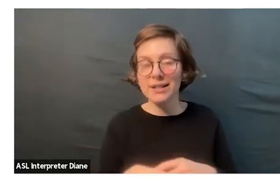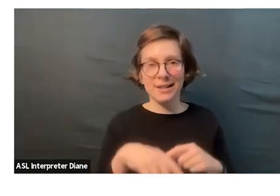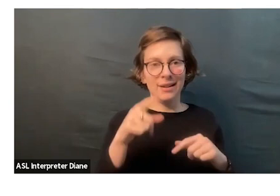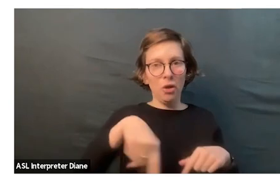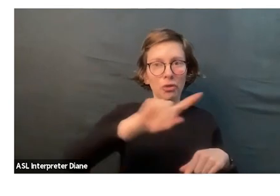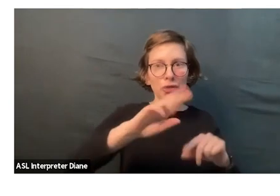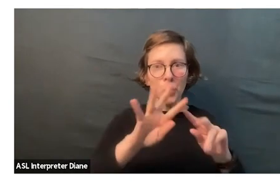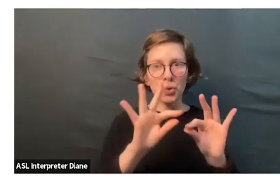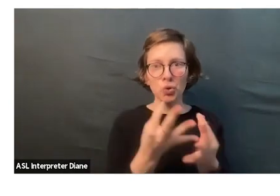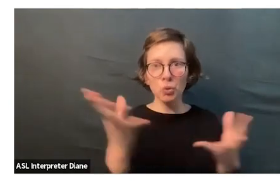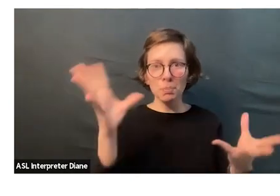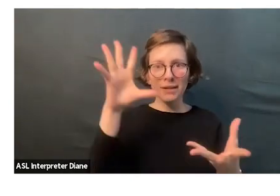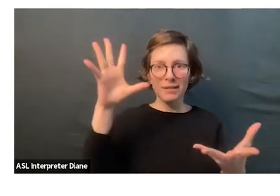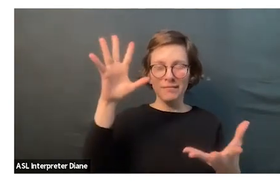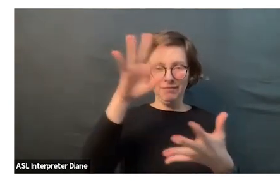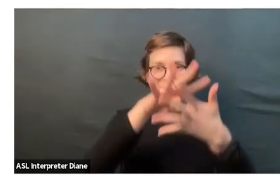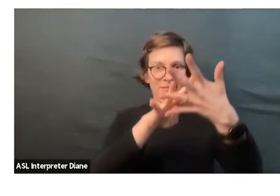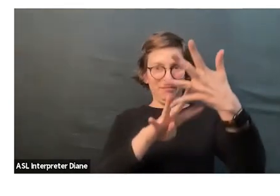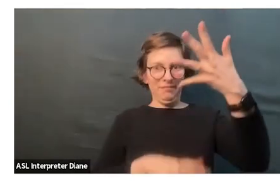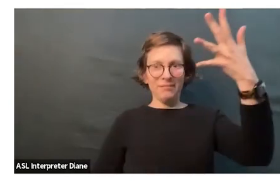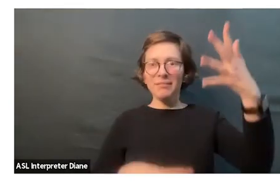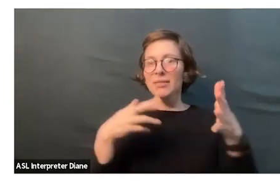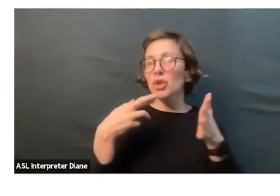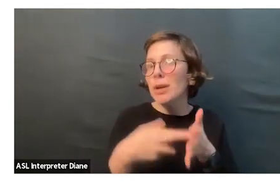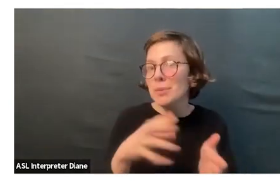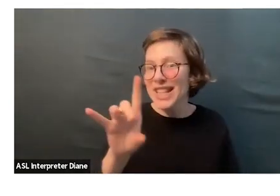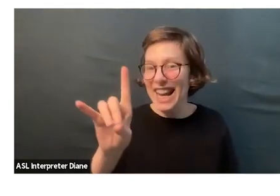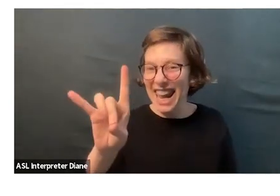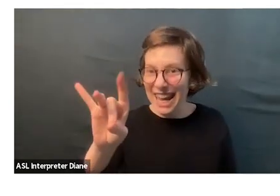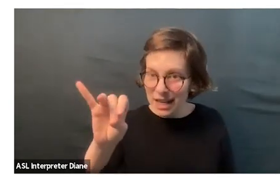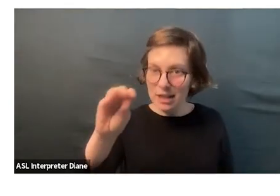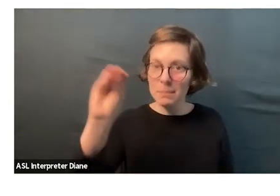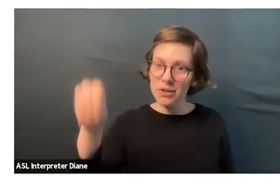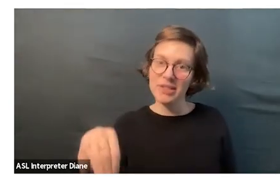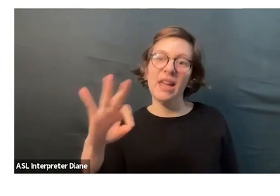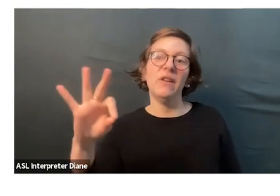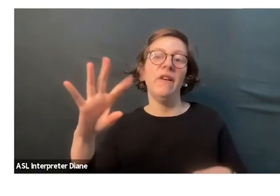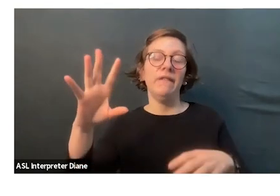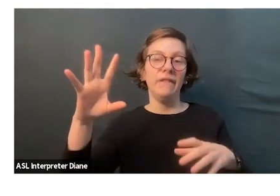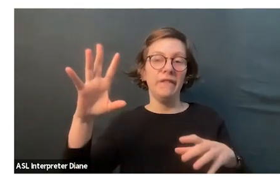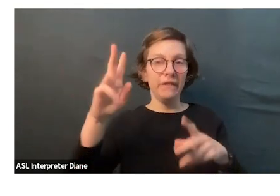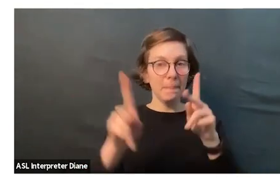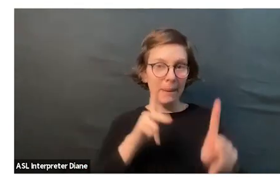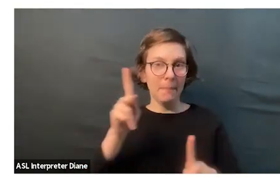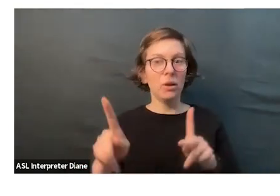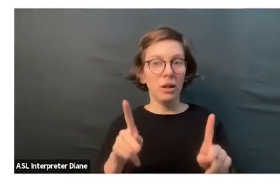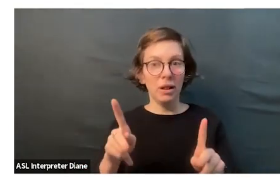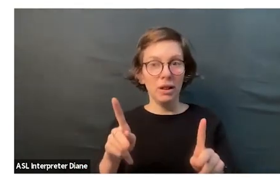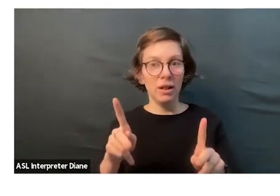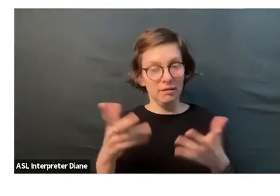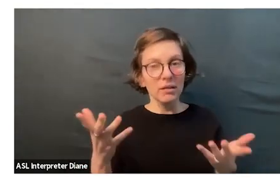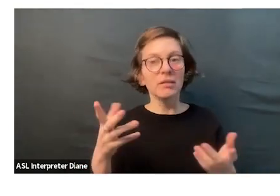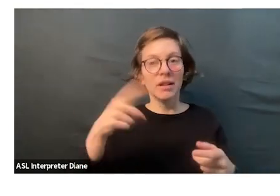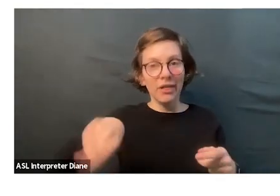Campbell Steffens, MBE. So thank you for that, Suleiman. Thank you for quoting Rosemary Campbell in